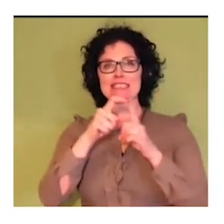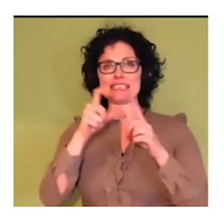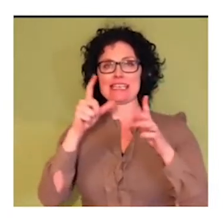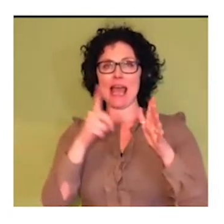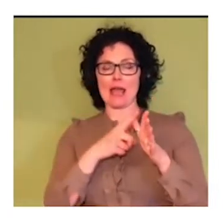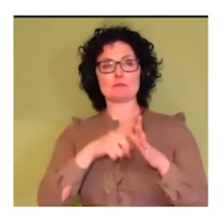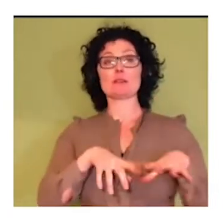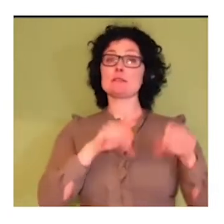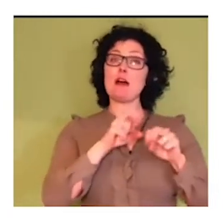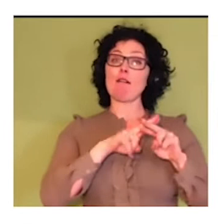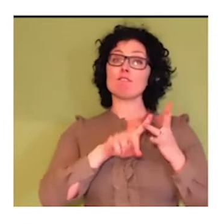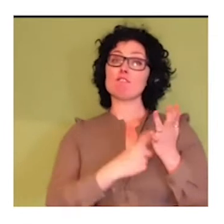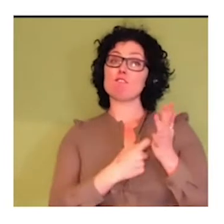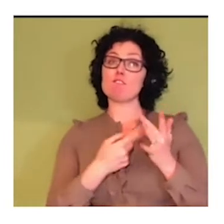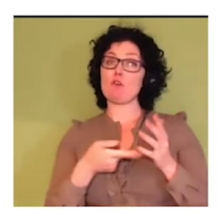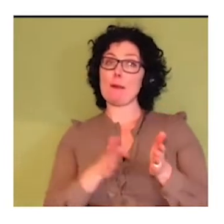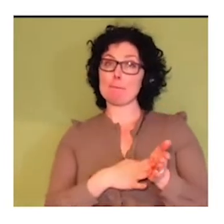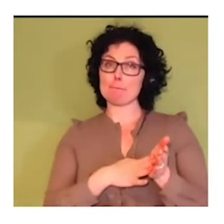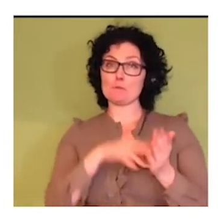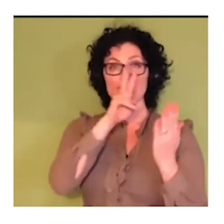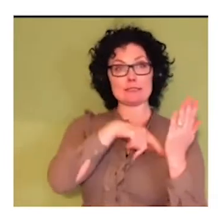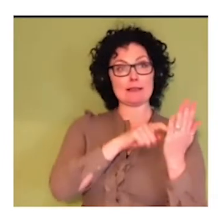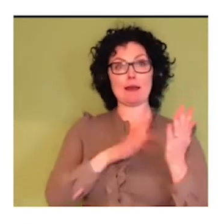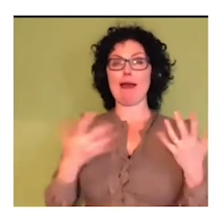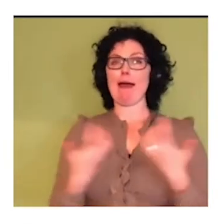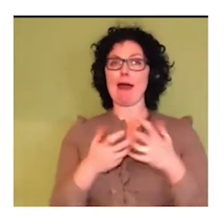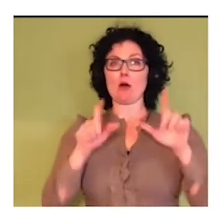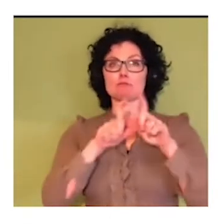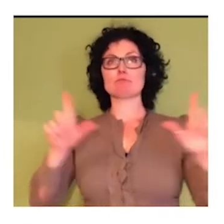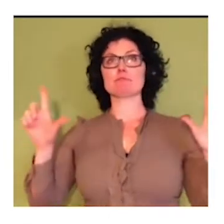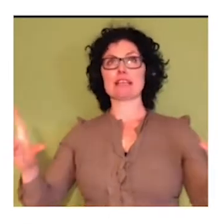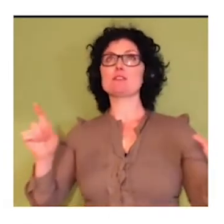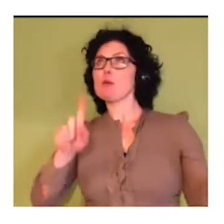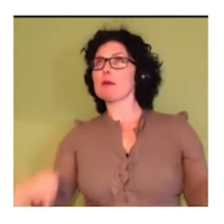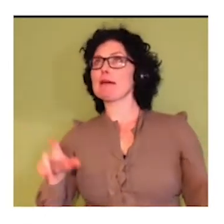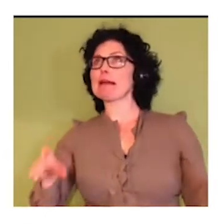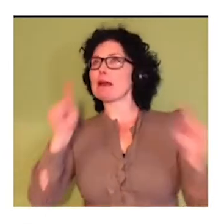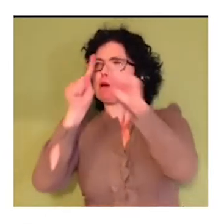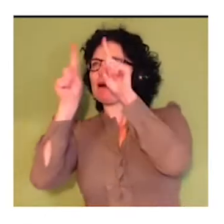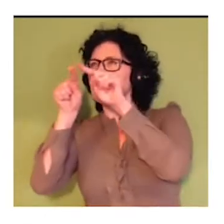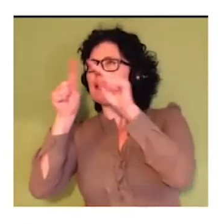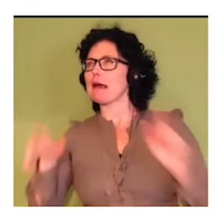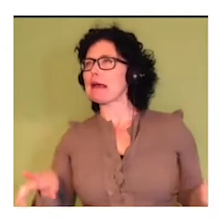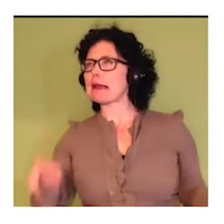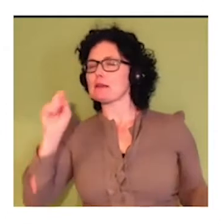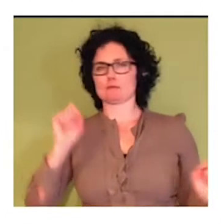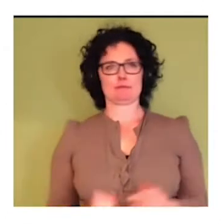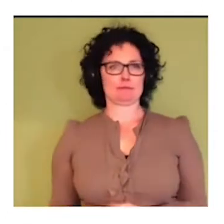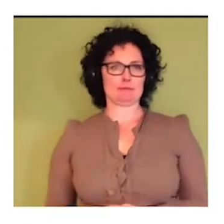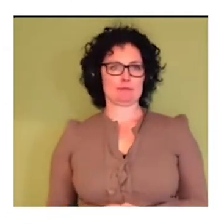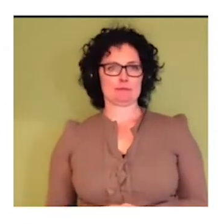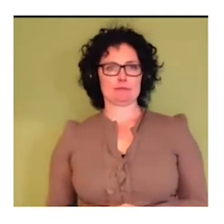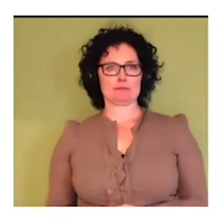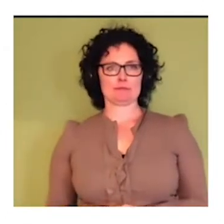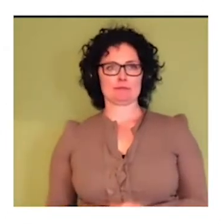Reader by clicking on the icon on my desktop. And the app starts in the library view where the publications I